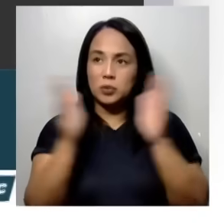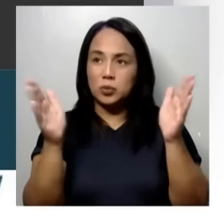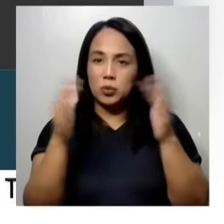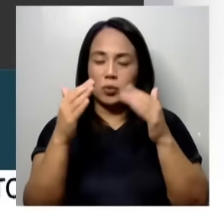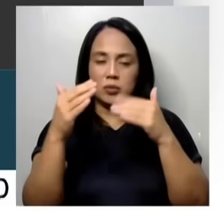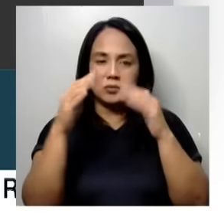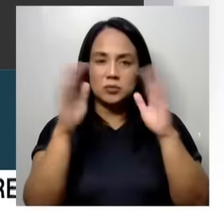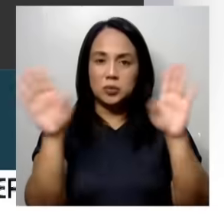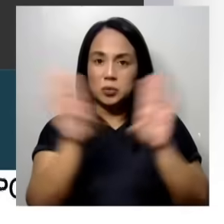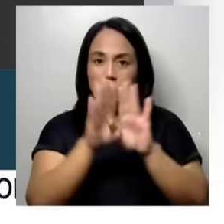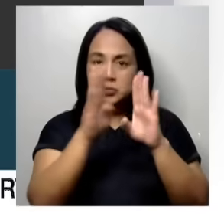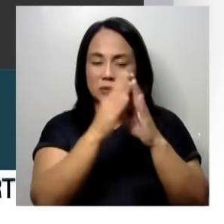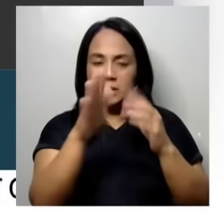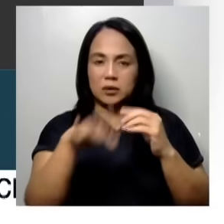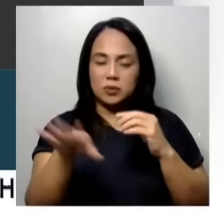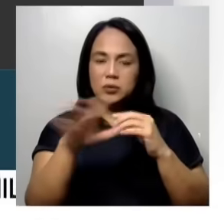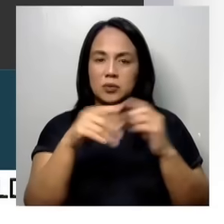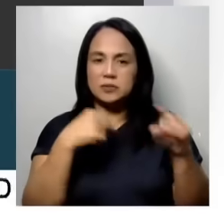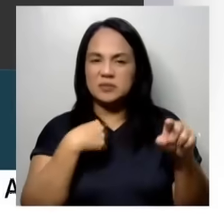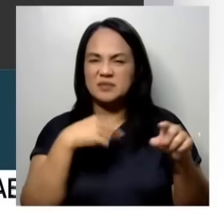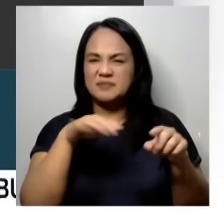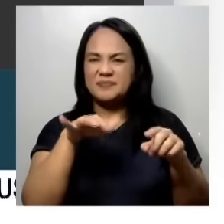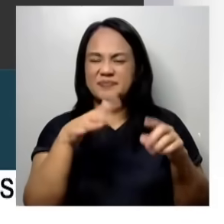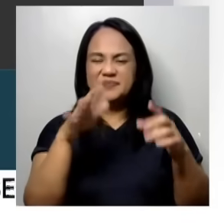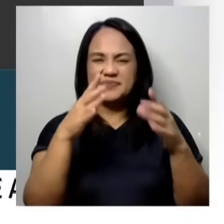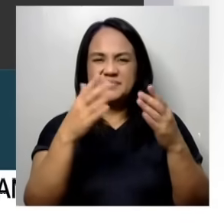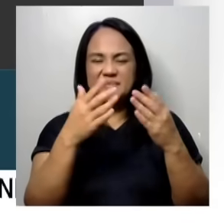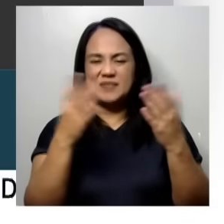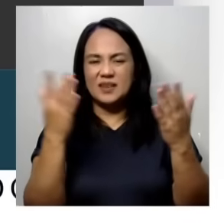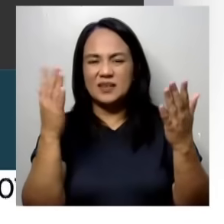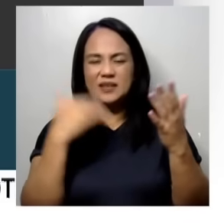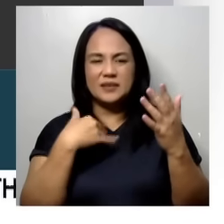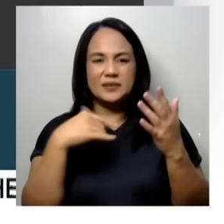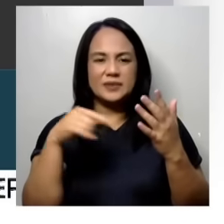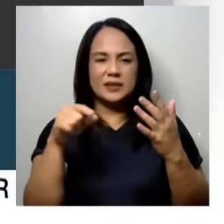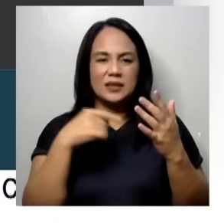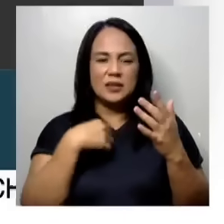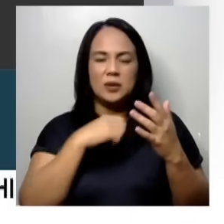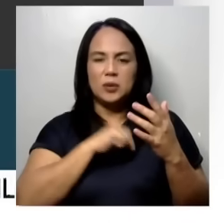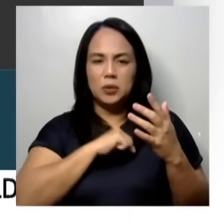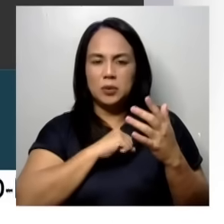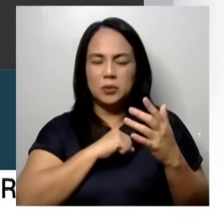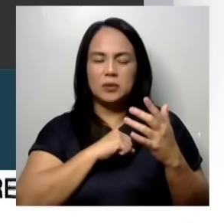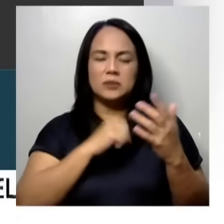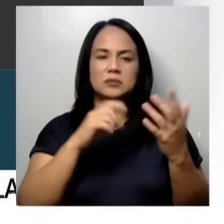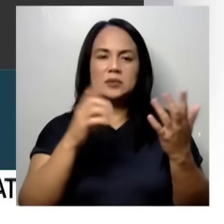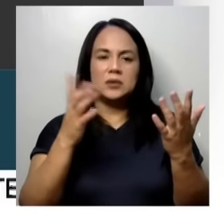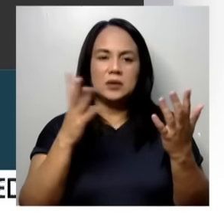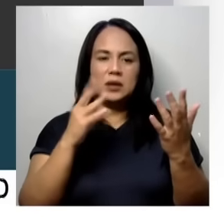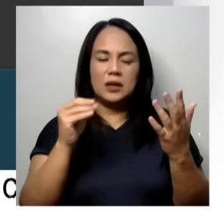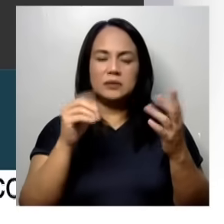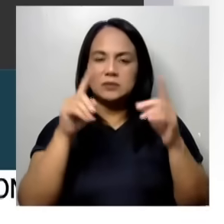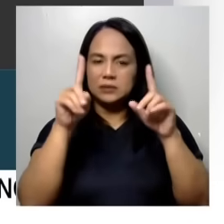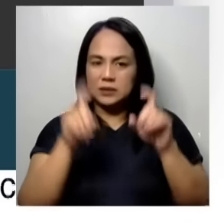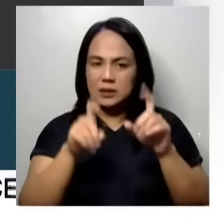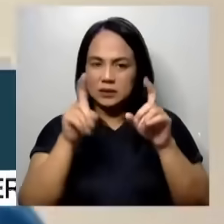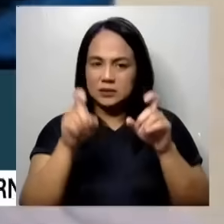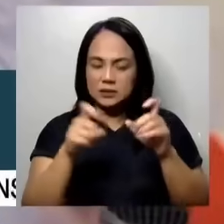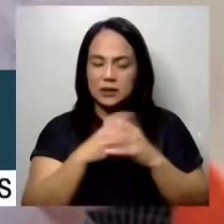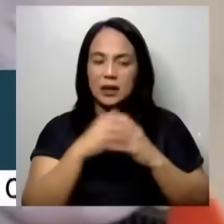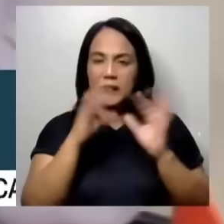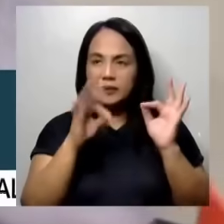in poorly ventilated places, covering the mouth when coughing or sneezing, and getting tested if symptoms